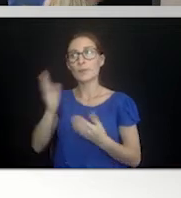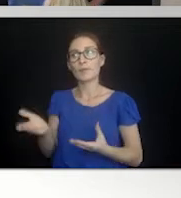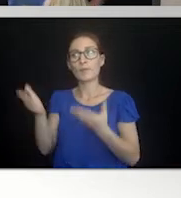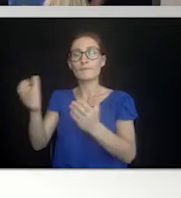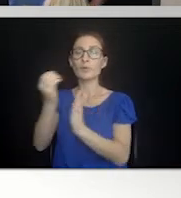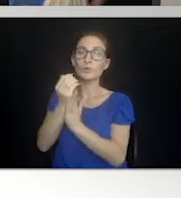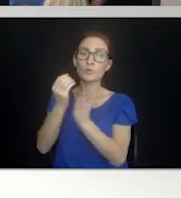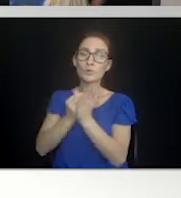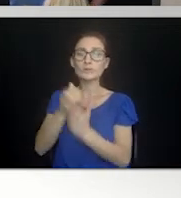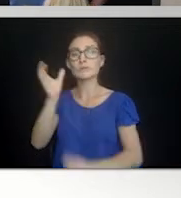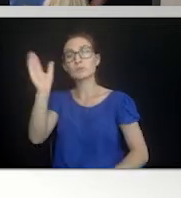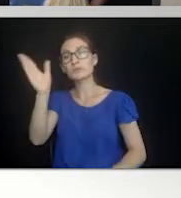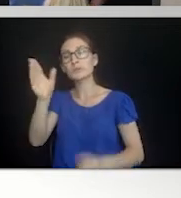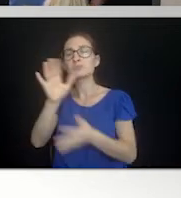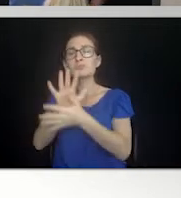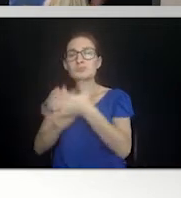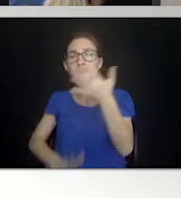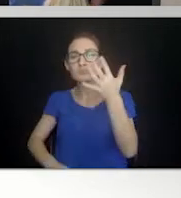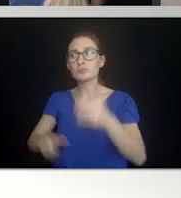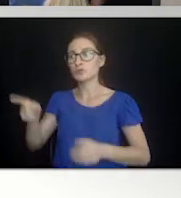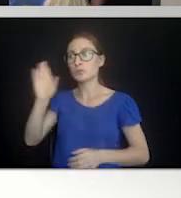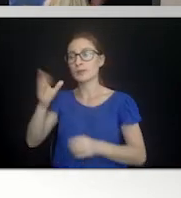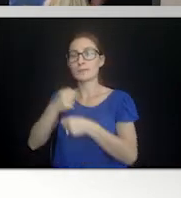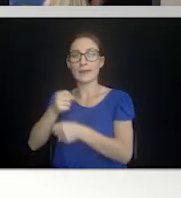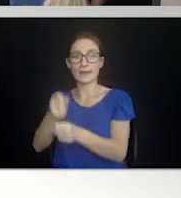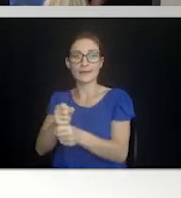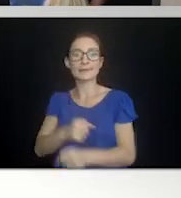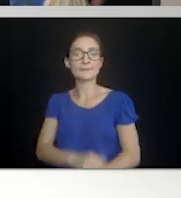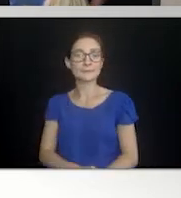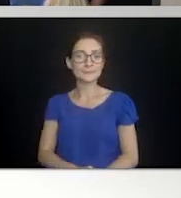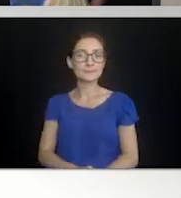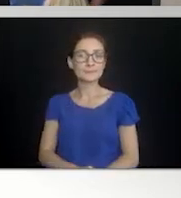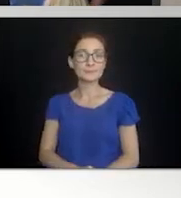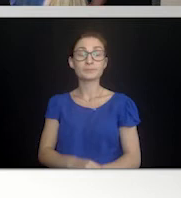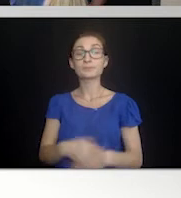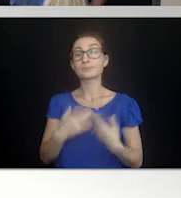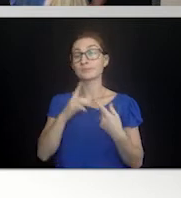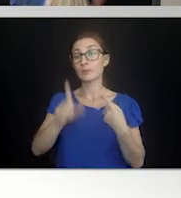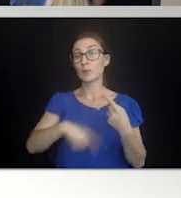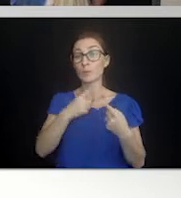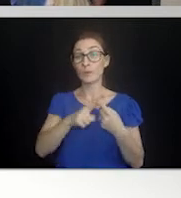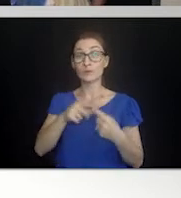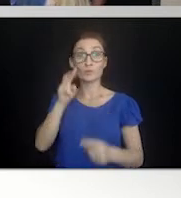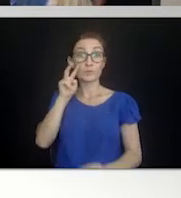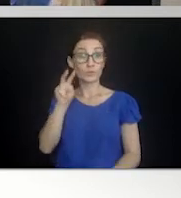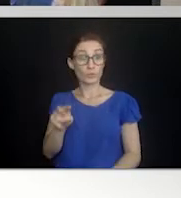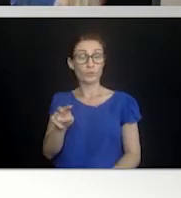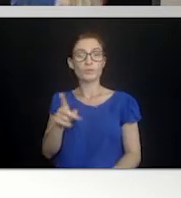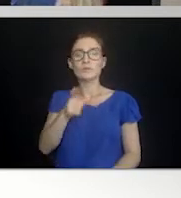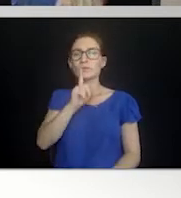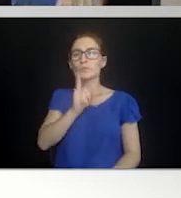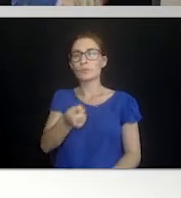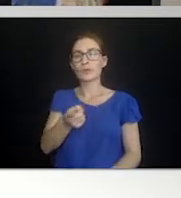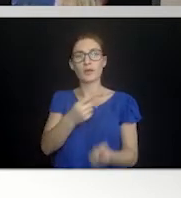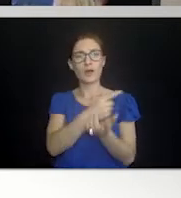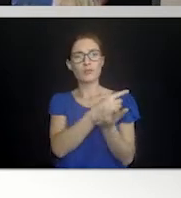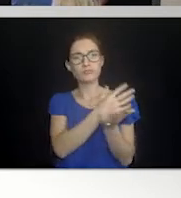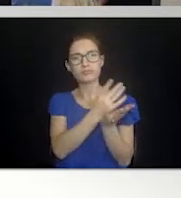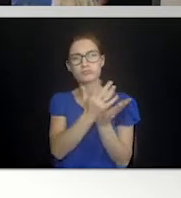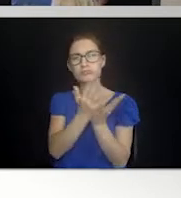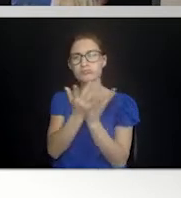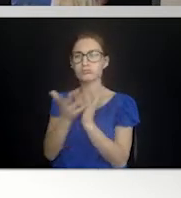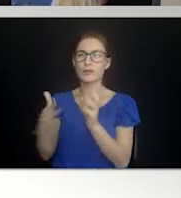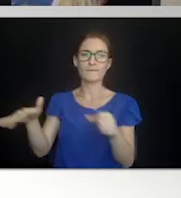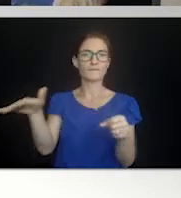courses and presentations that Sarah will be making. So when you look at this, this is a very